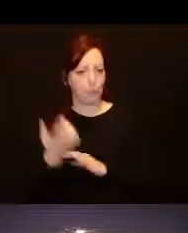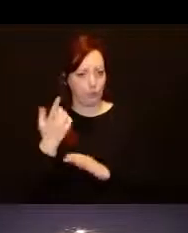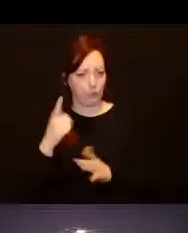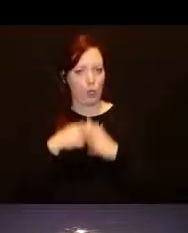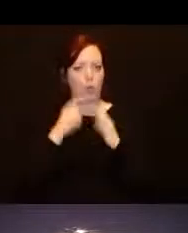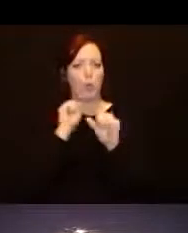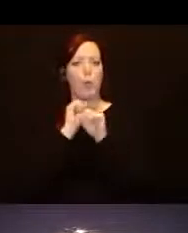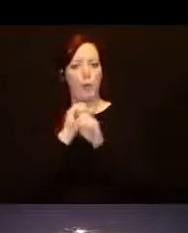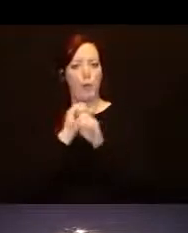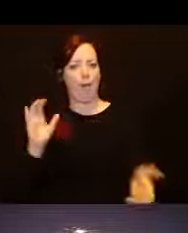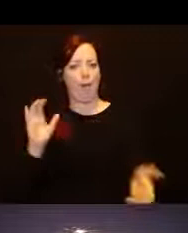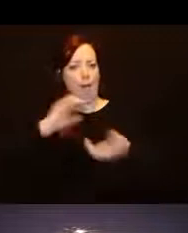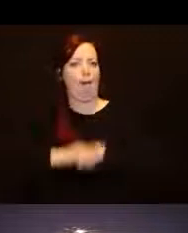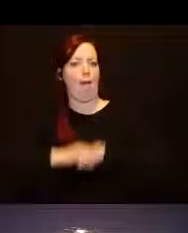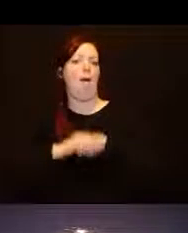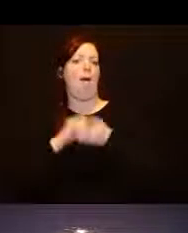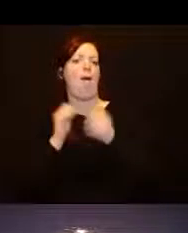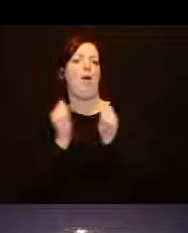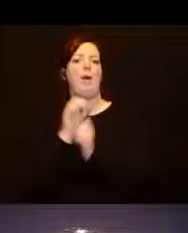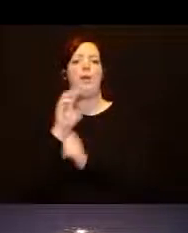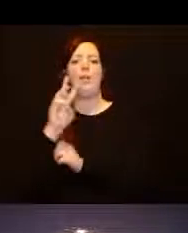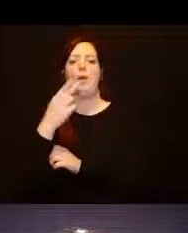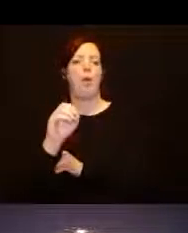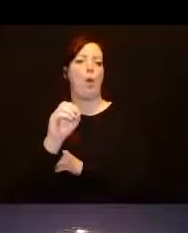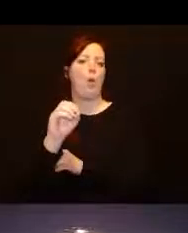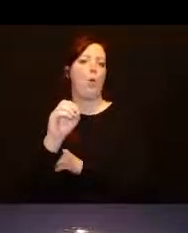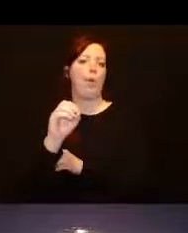we published a standard,